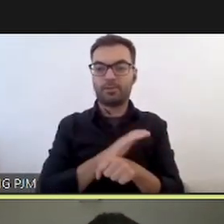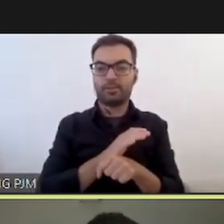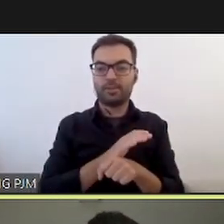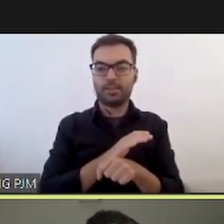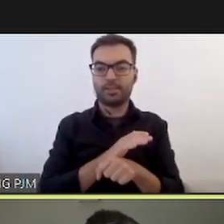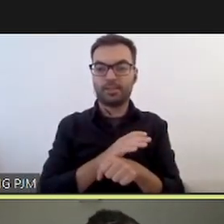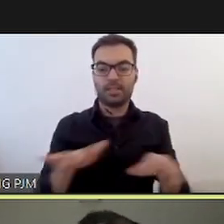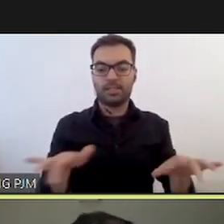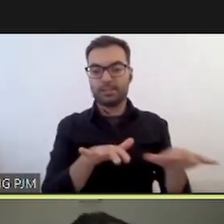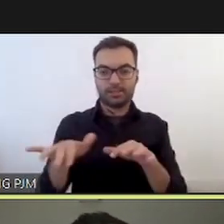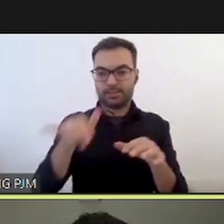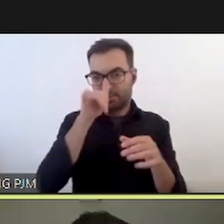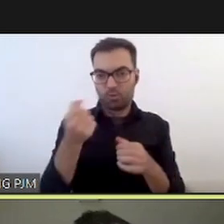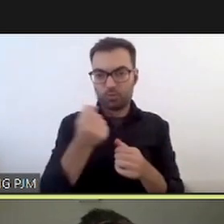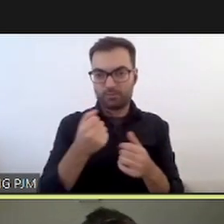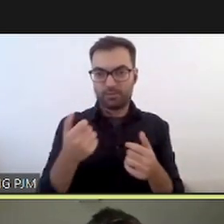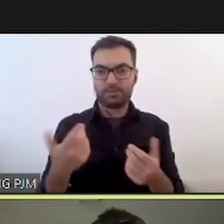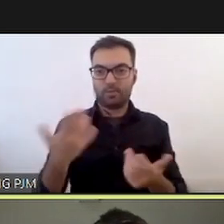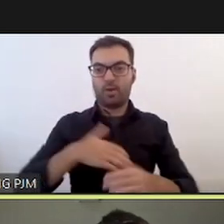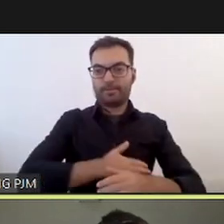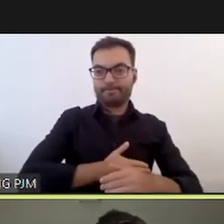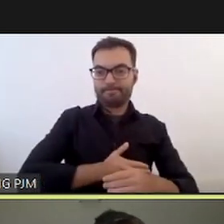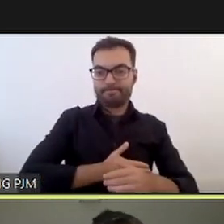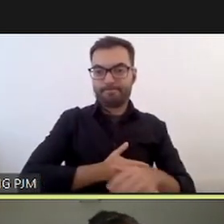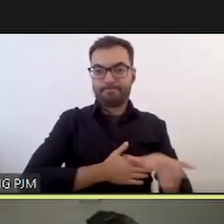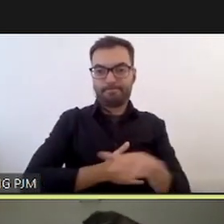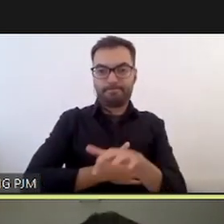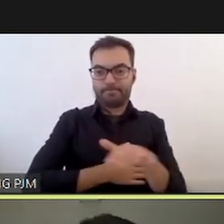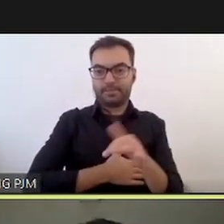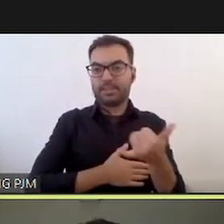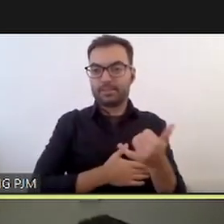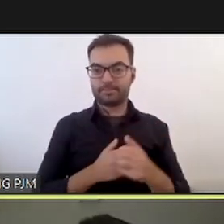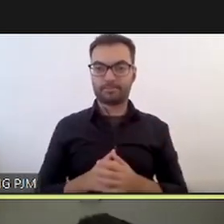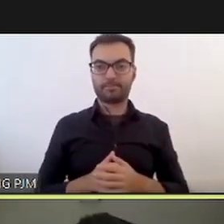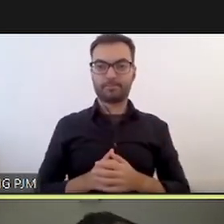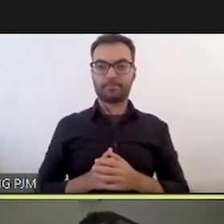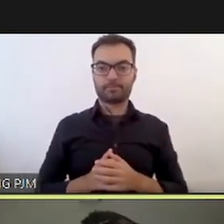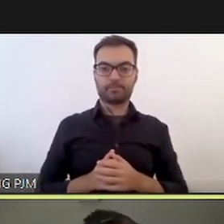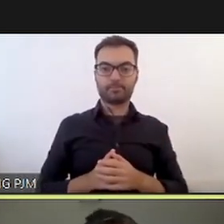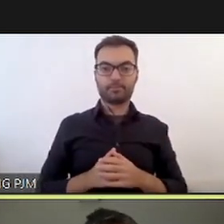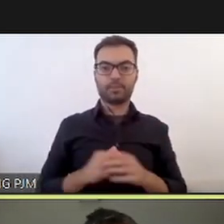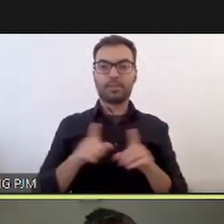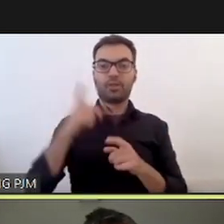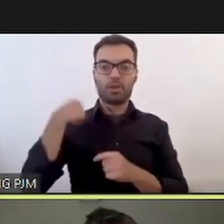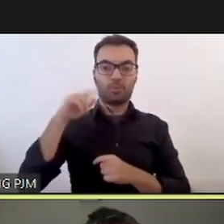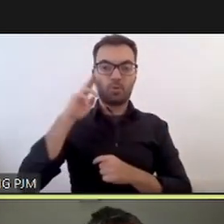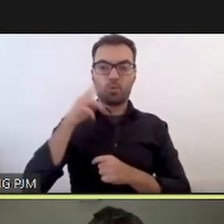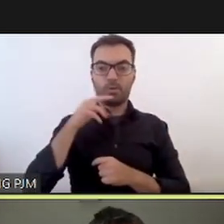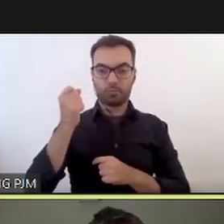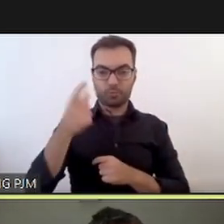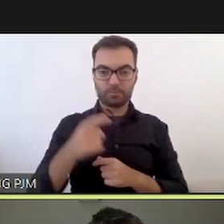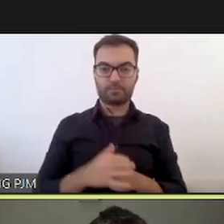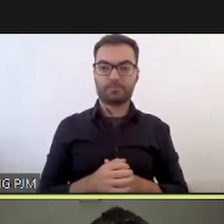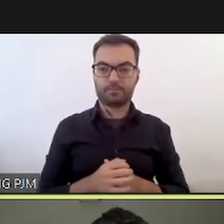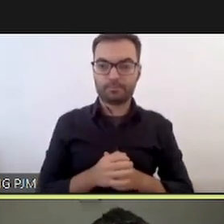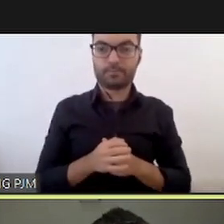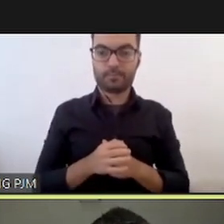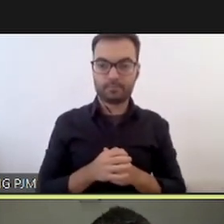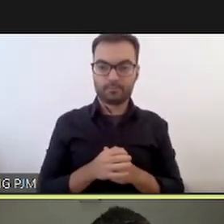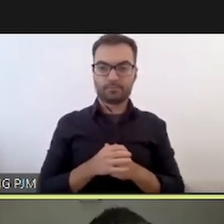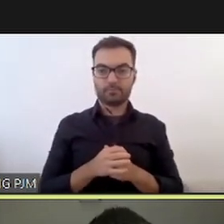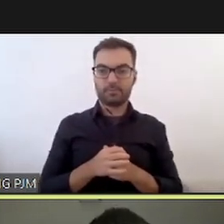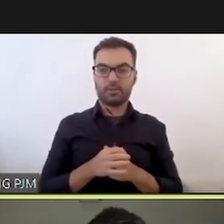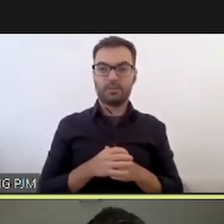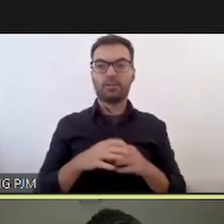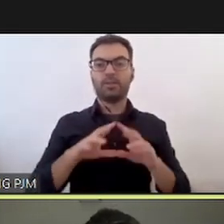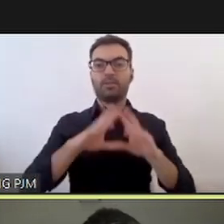operable keyboard with the two hands. Also deaf people, so everything related